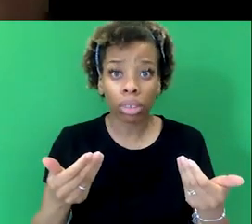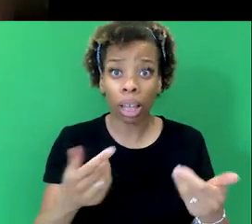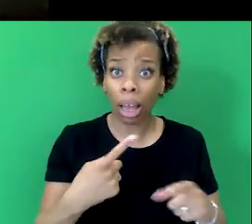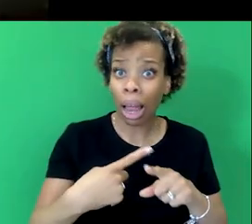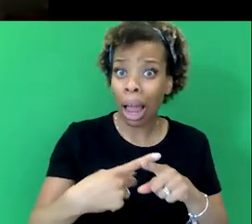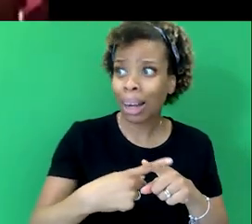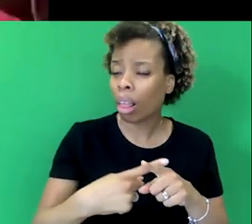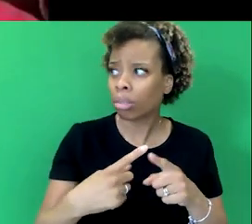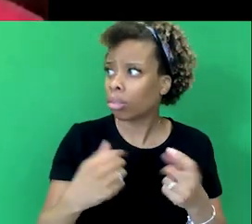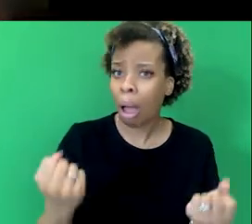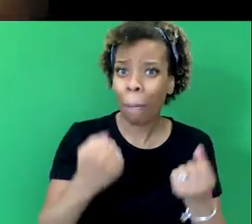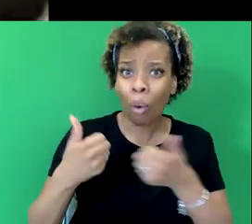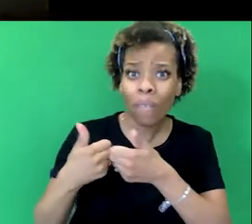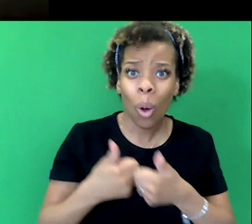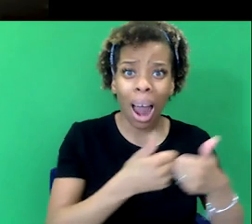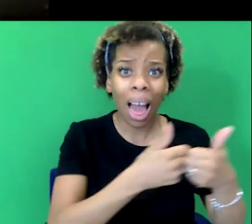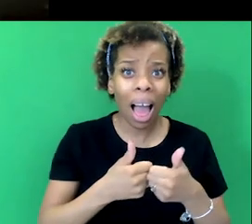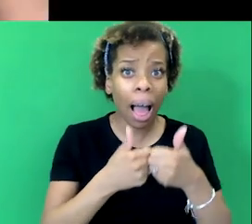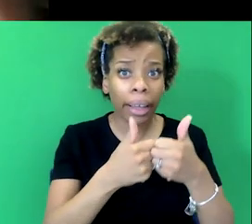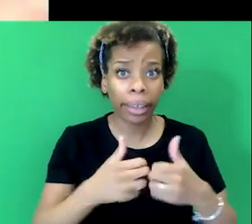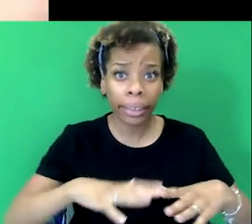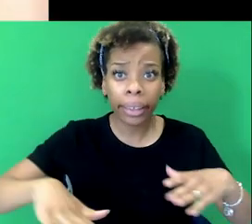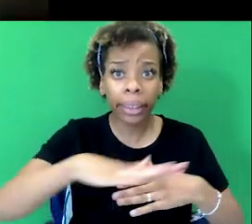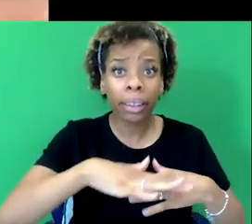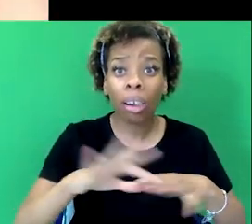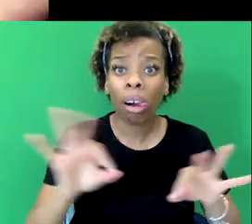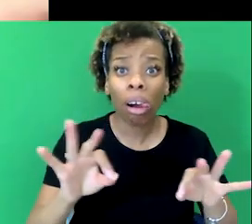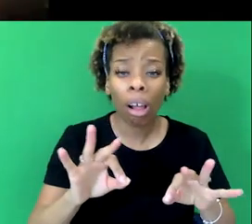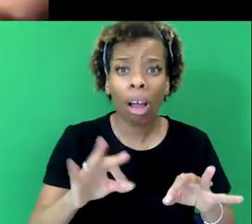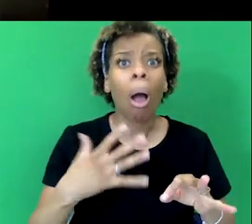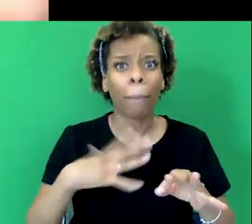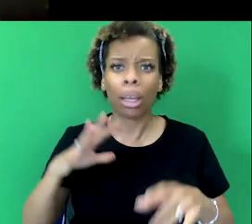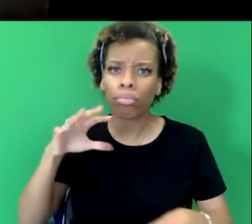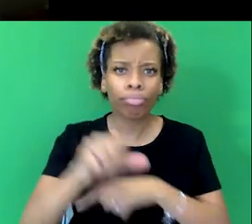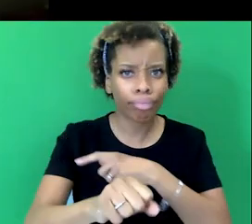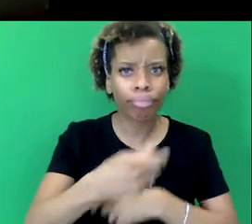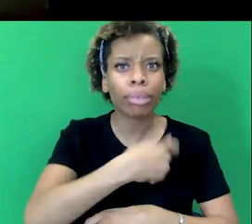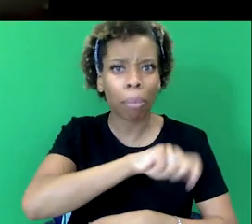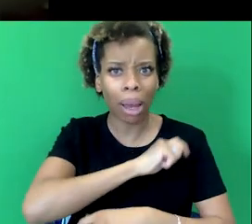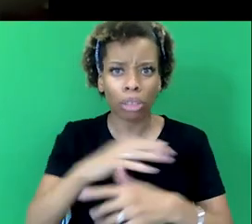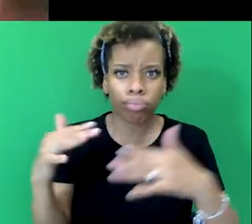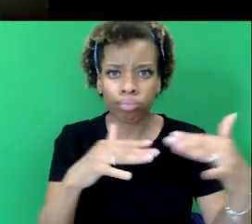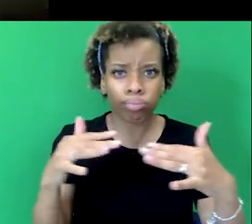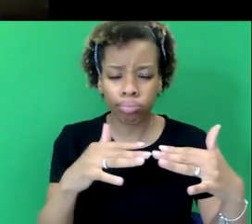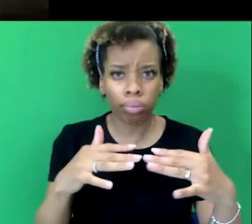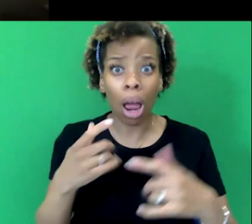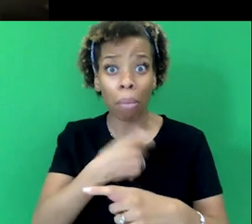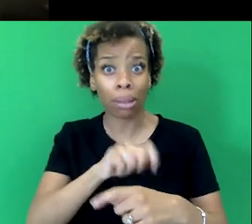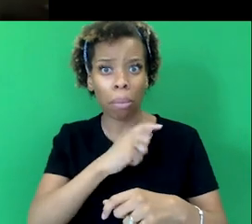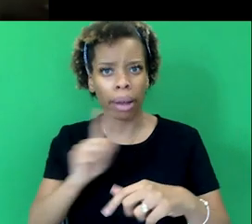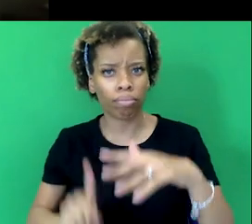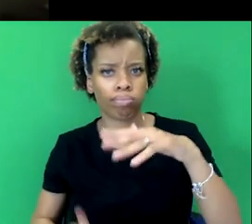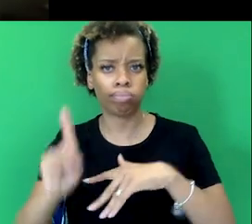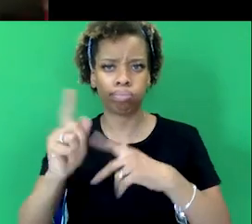before, you know, England hadn't come up. Yes, they'd beaten the Spanish in the Armada, but it was all still a bit touch and go. Spain was the big power.